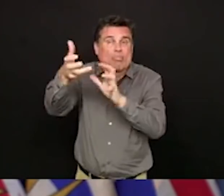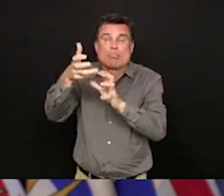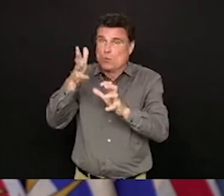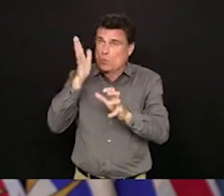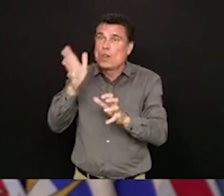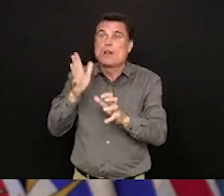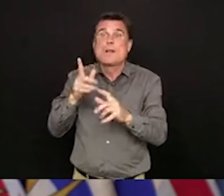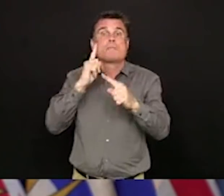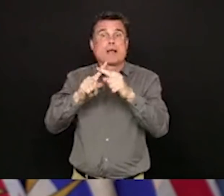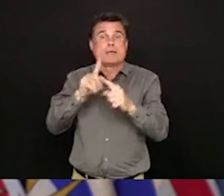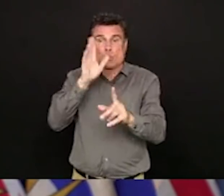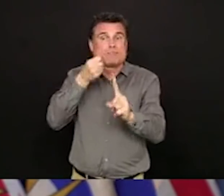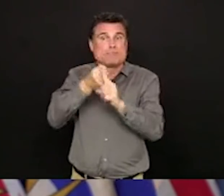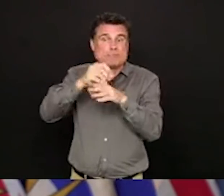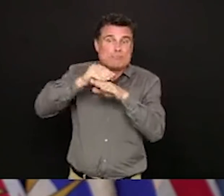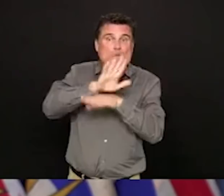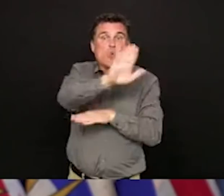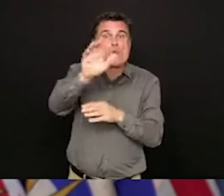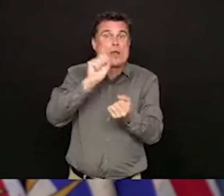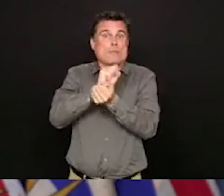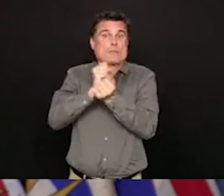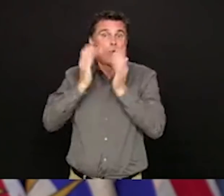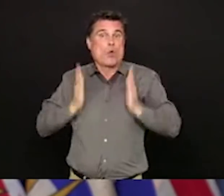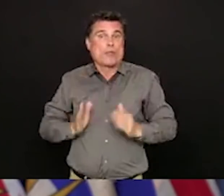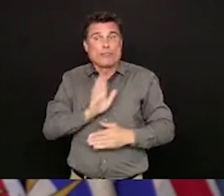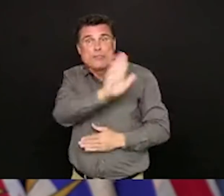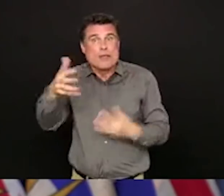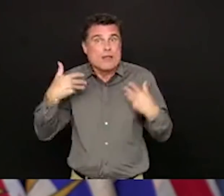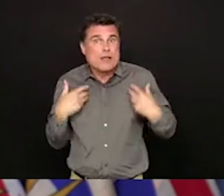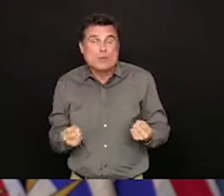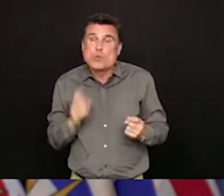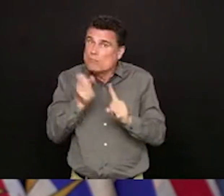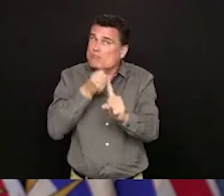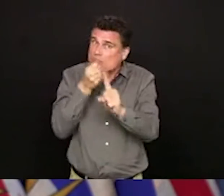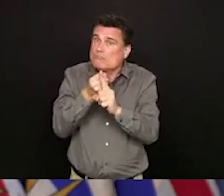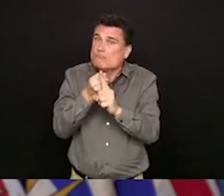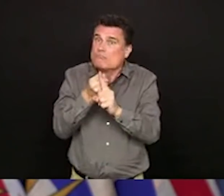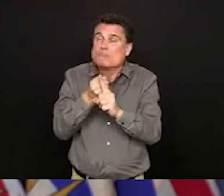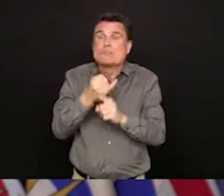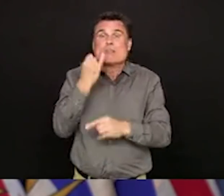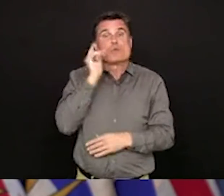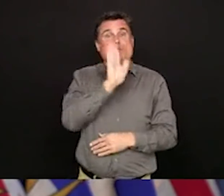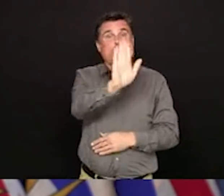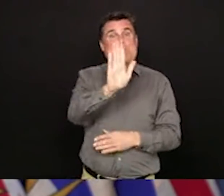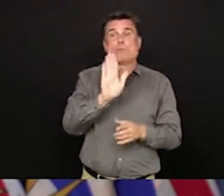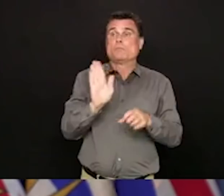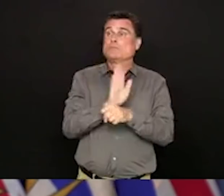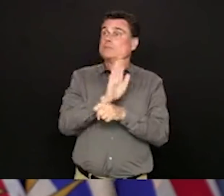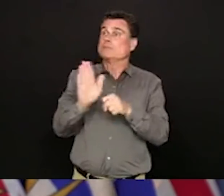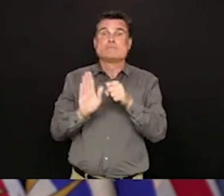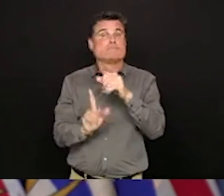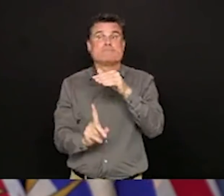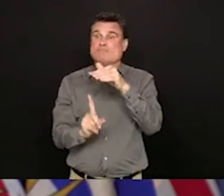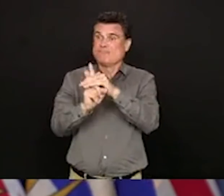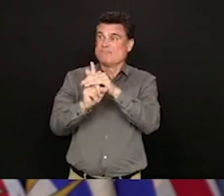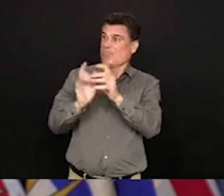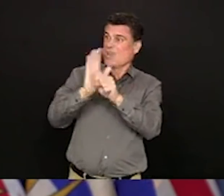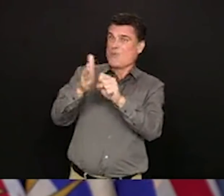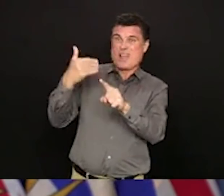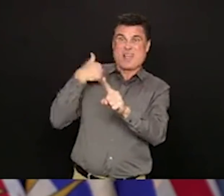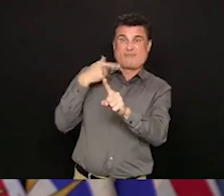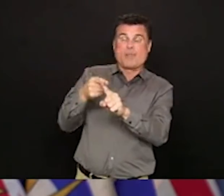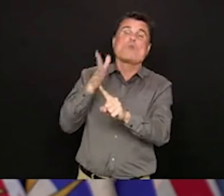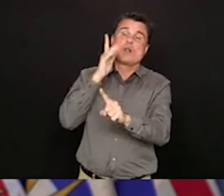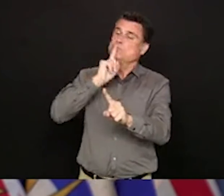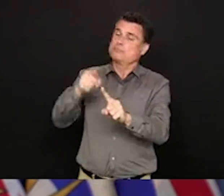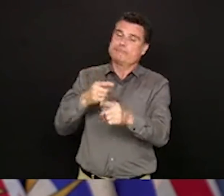immediate shutdown is required so that we can ensure that we're not passing this on in those situations. Your own business will